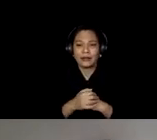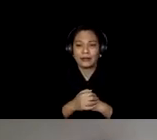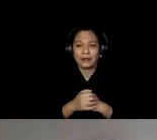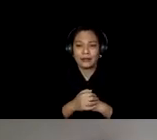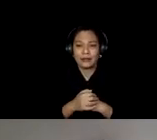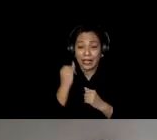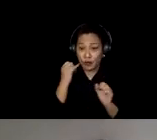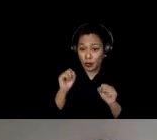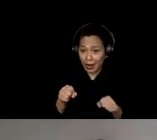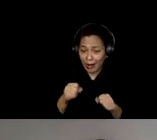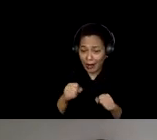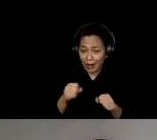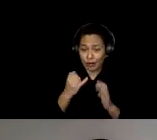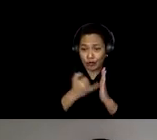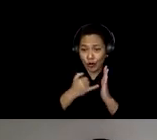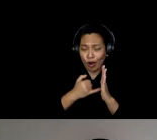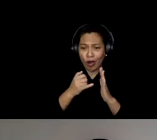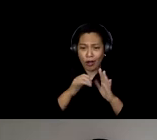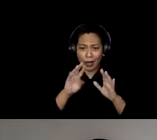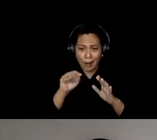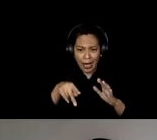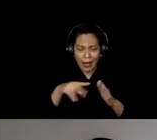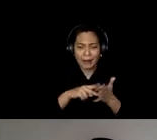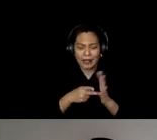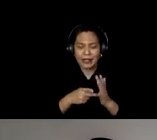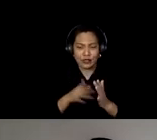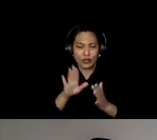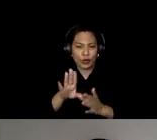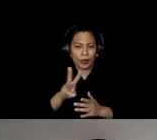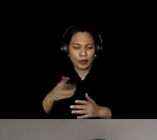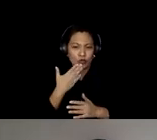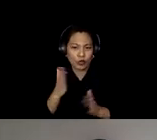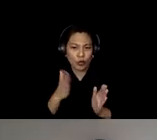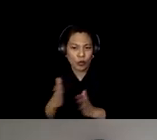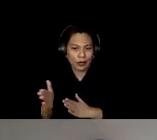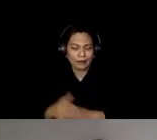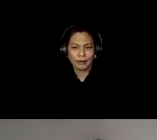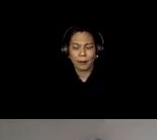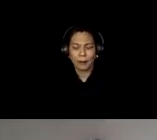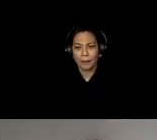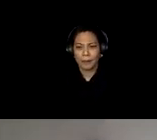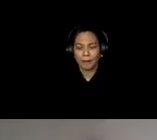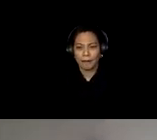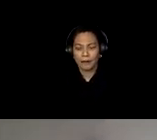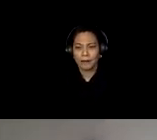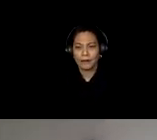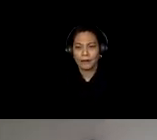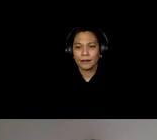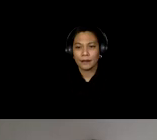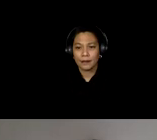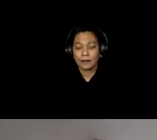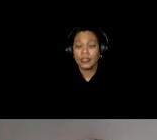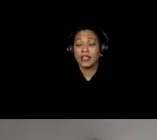you can do that, then you know that your site is well organized. you want to try to make it so that